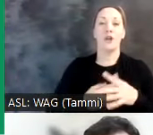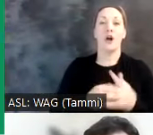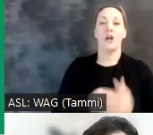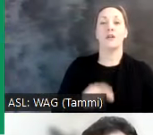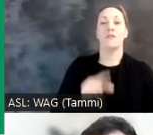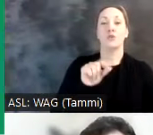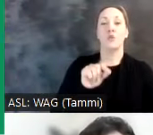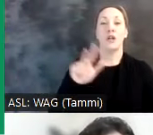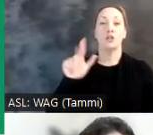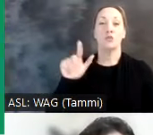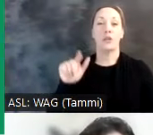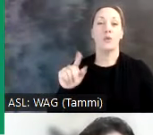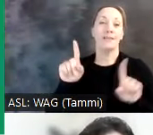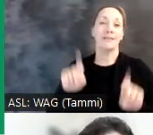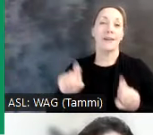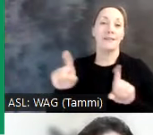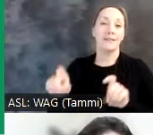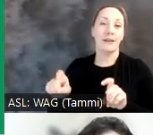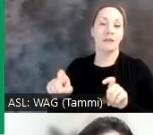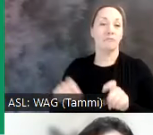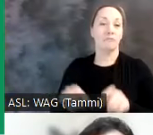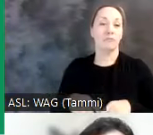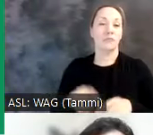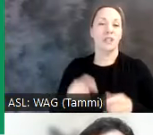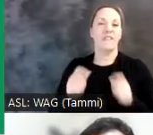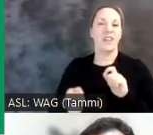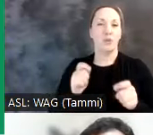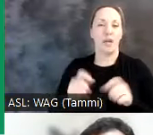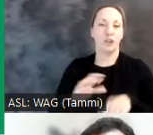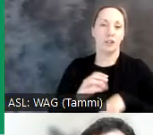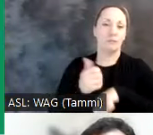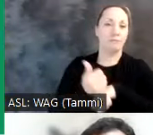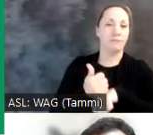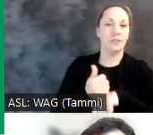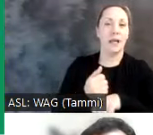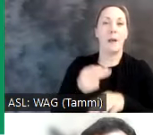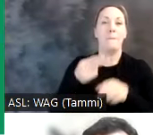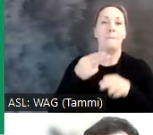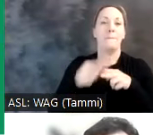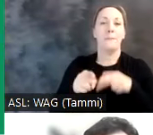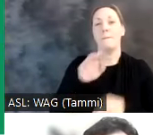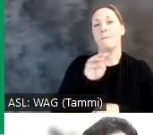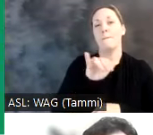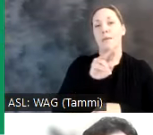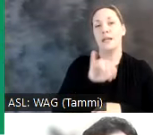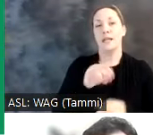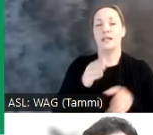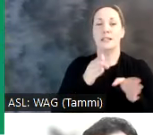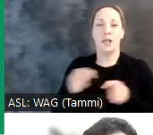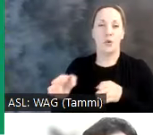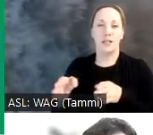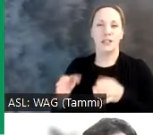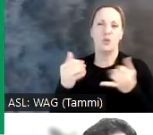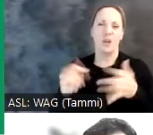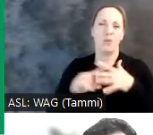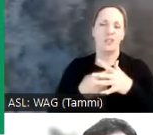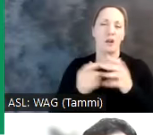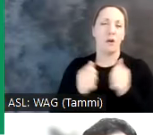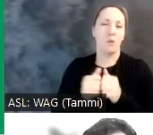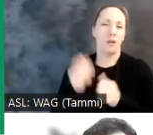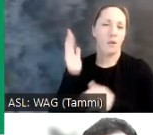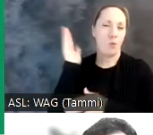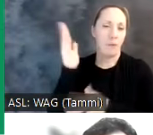Testing Considerations mini-series. We're excited to begin the mini-series with today's webinar, A11y